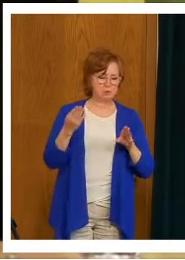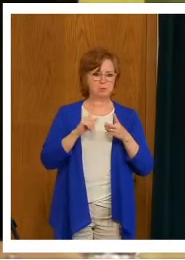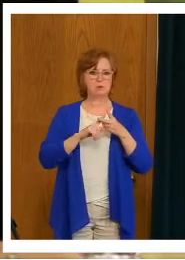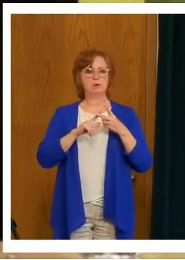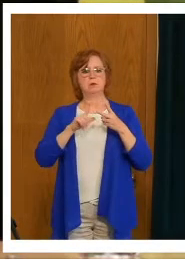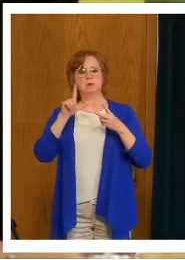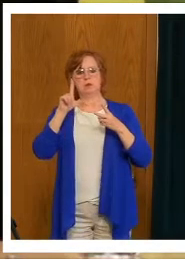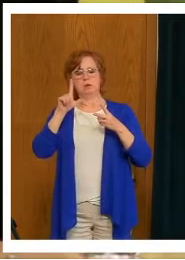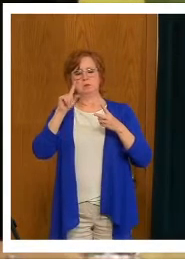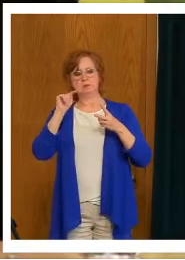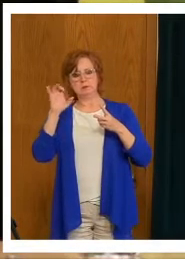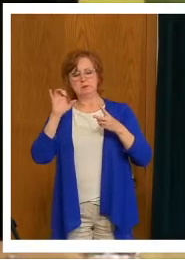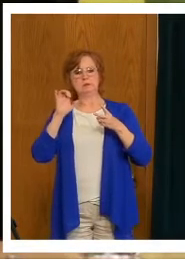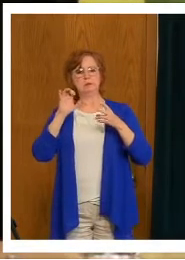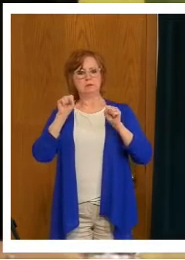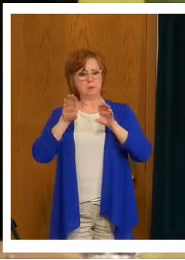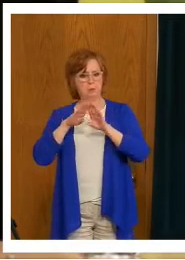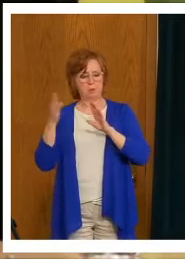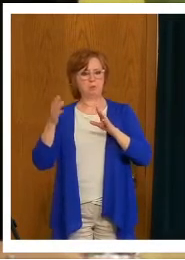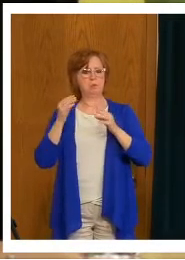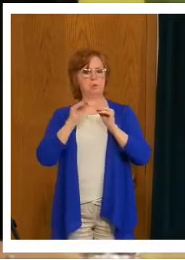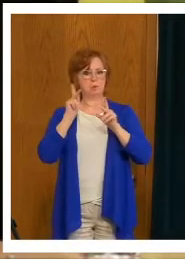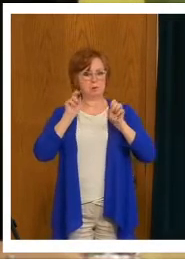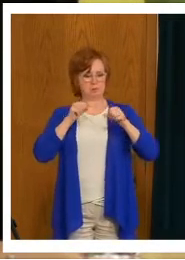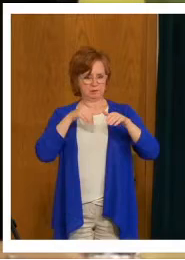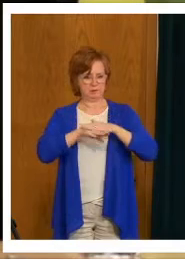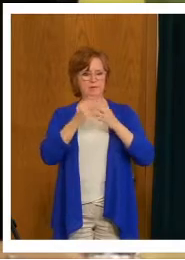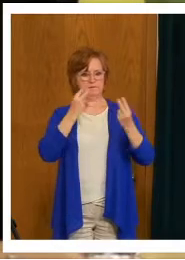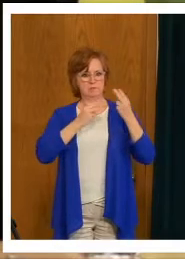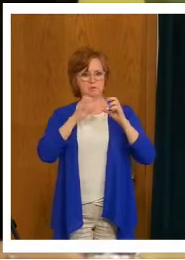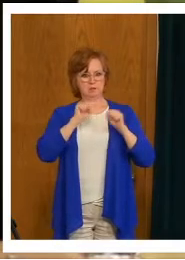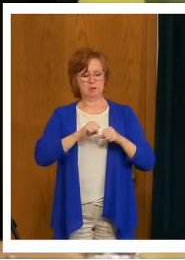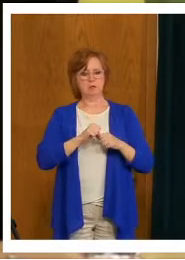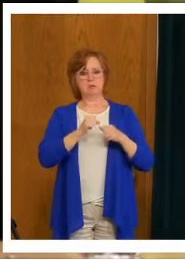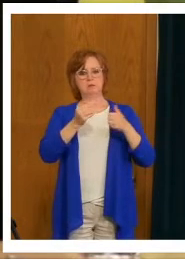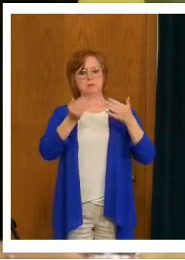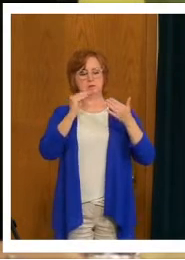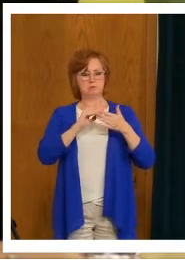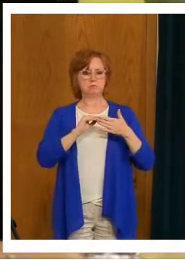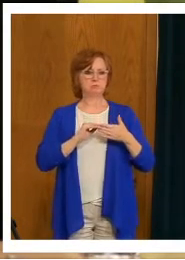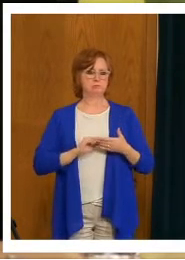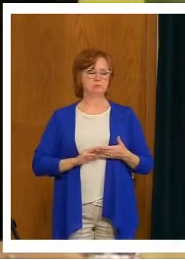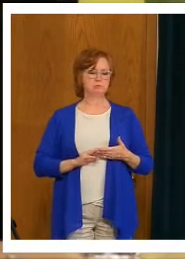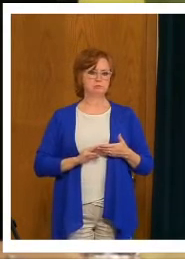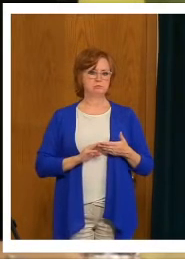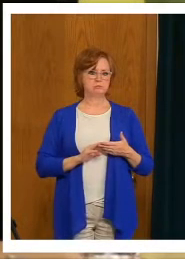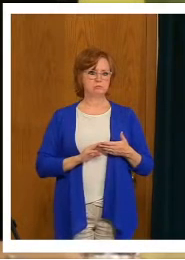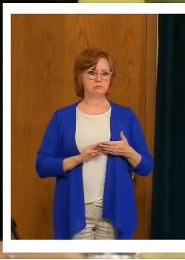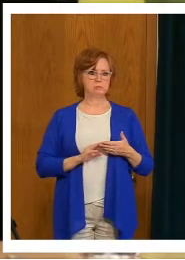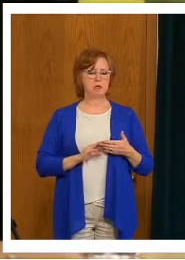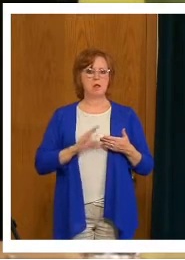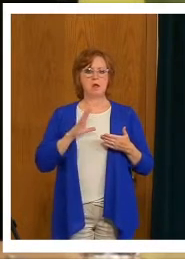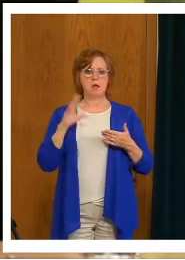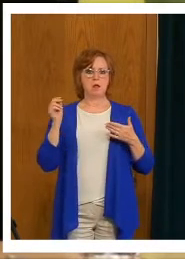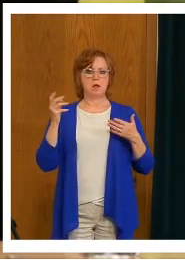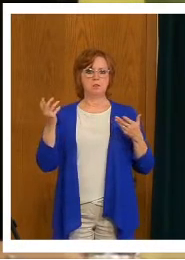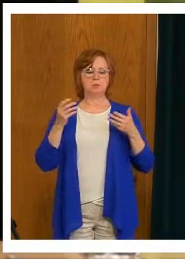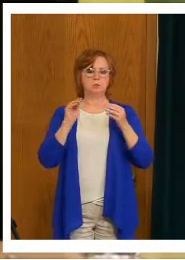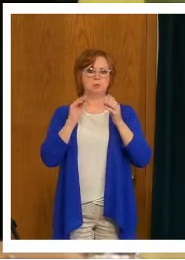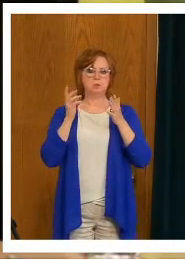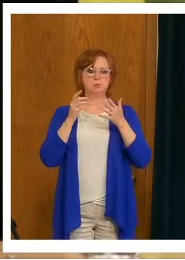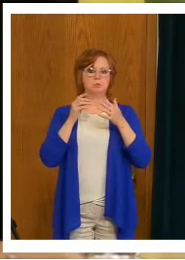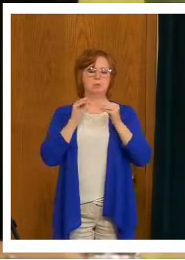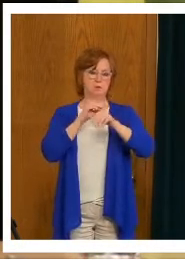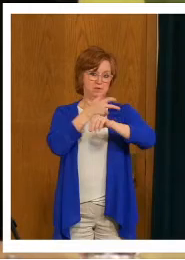well, and ultimately will allow us the increased access to vaccines today and in the days ahead